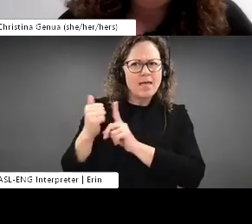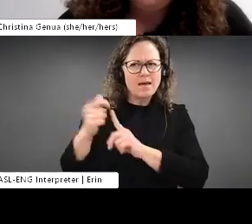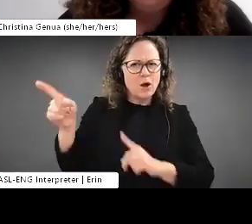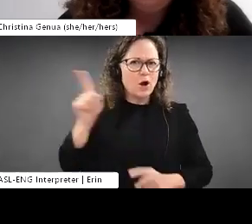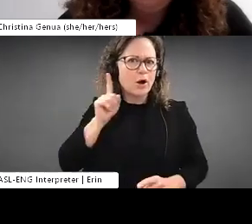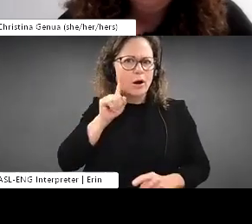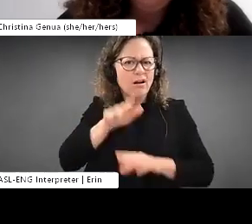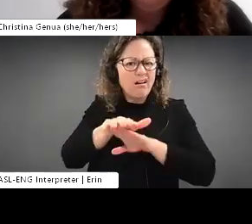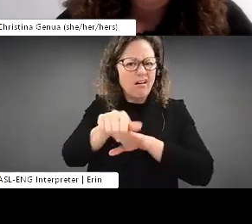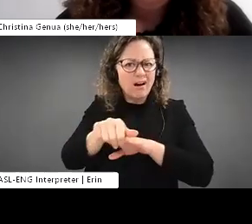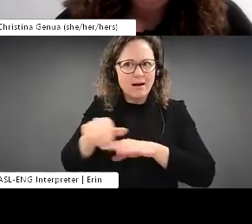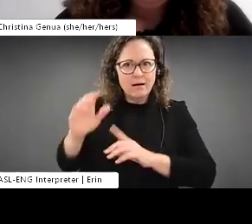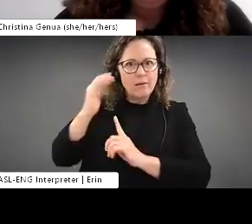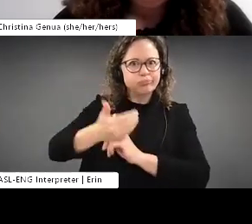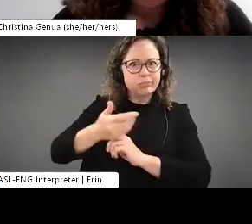member or your bank.